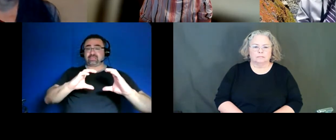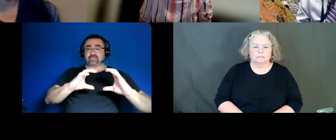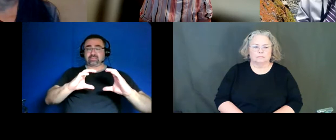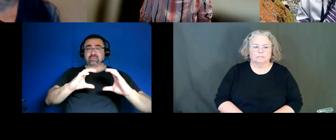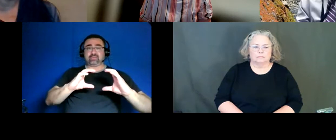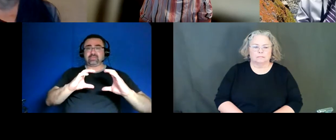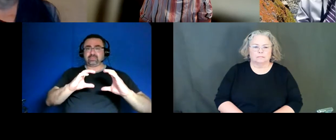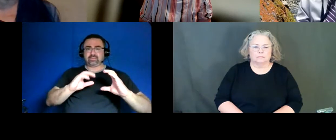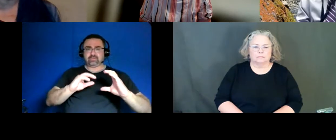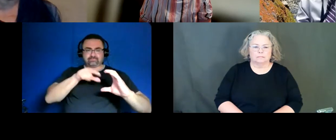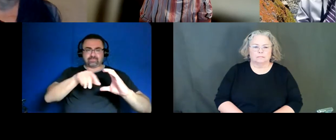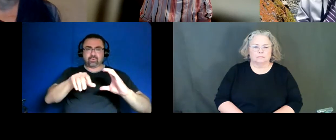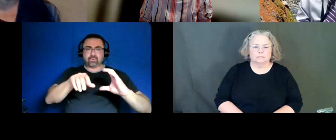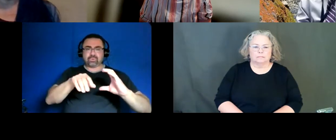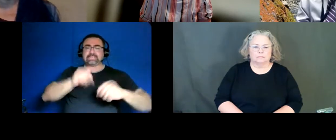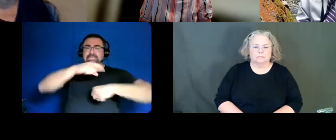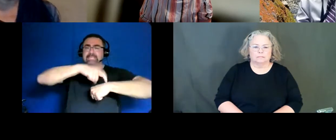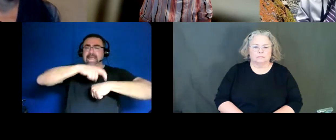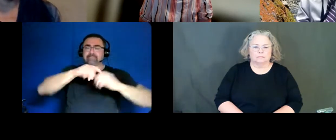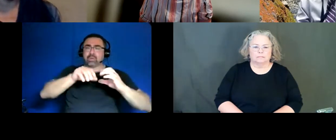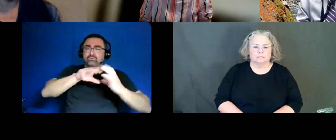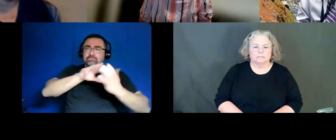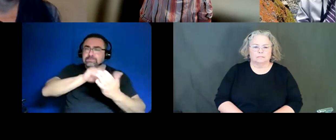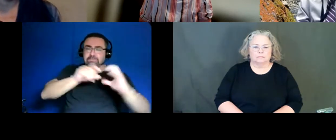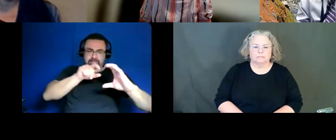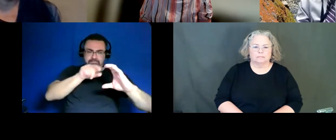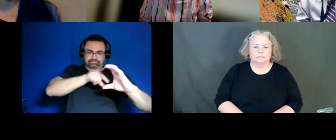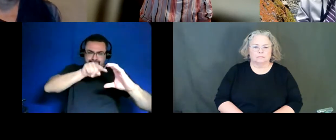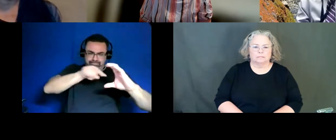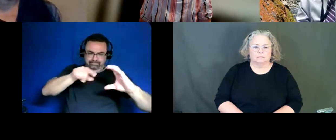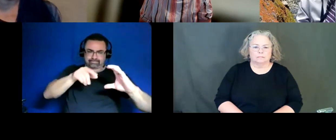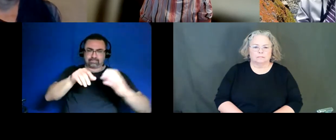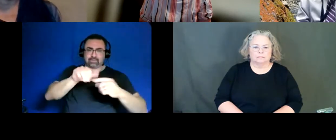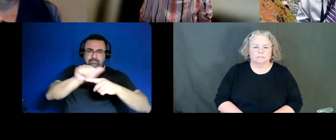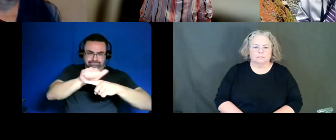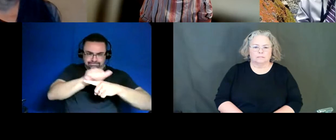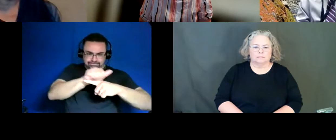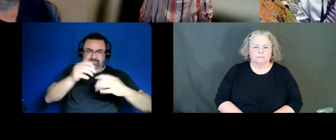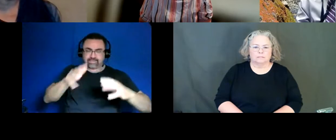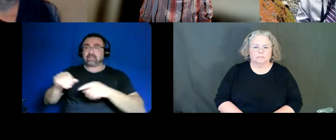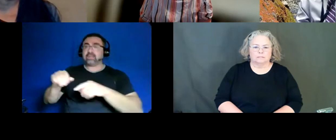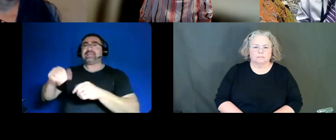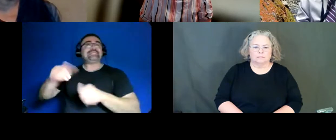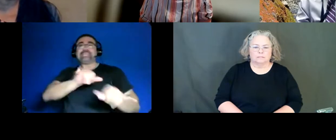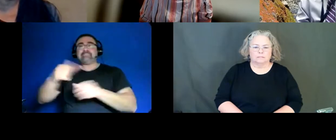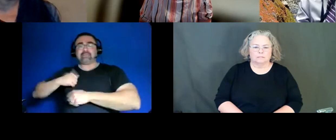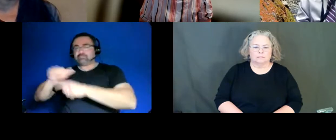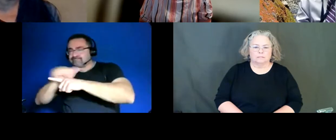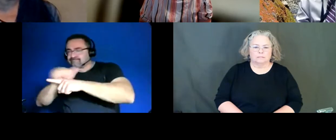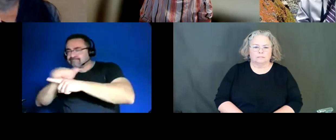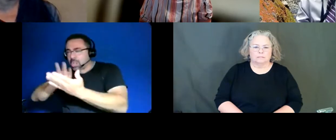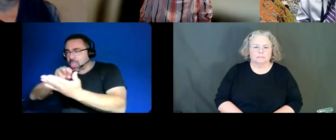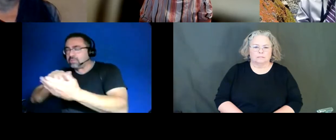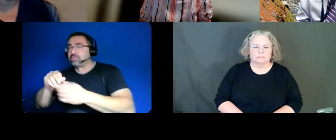the training, it takes a bit of time for them to get the training. And so you want them to be